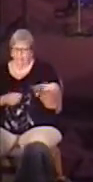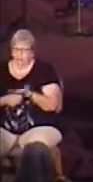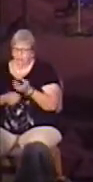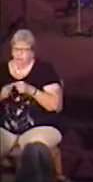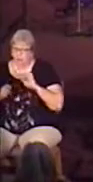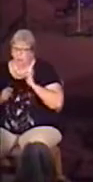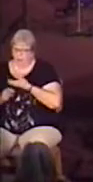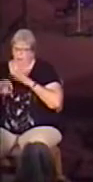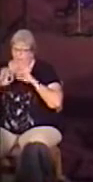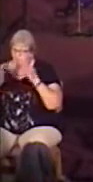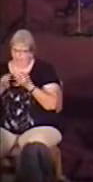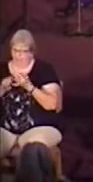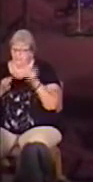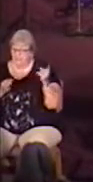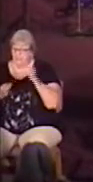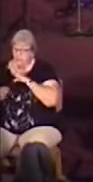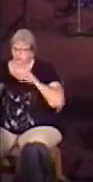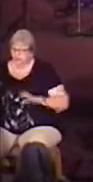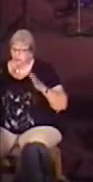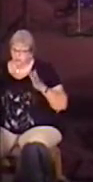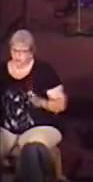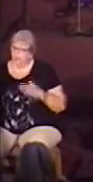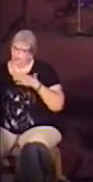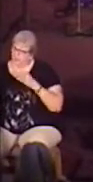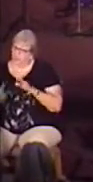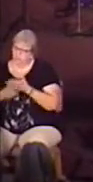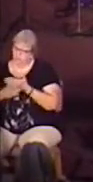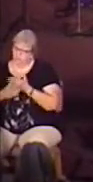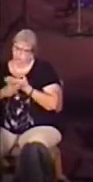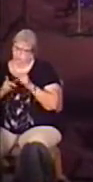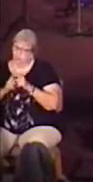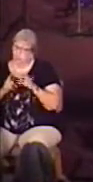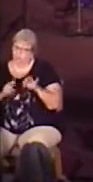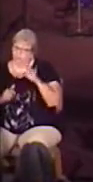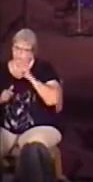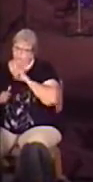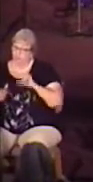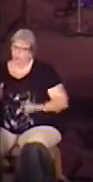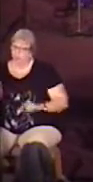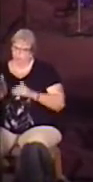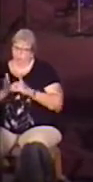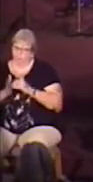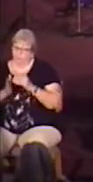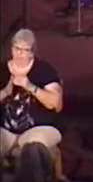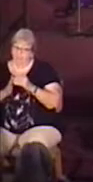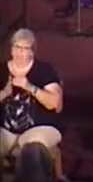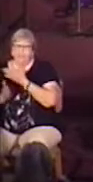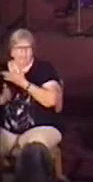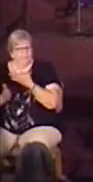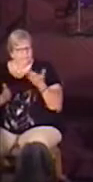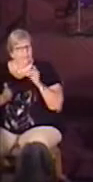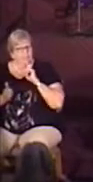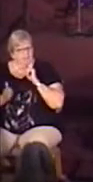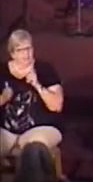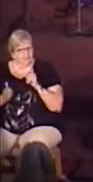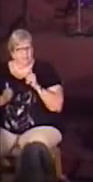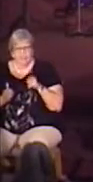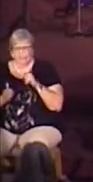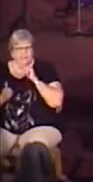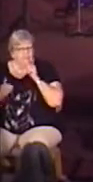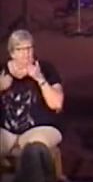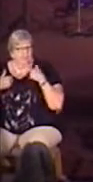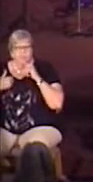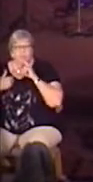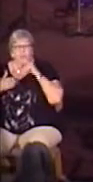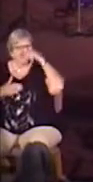our family, and he's a Christian, and he likes to share the word of the Lord often. And the thing is that he doesn't have a really